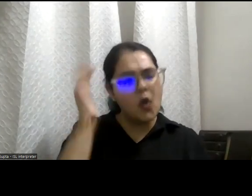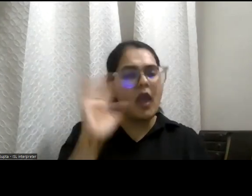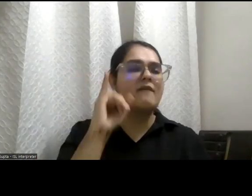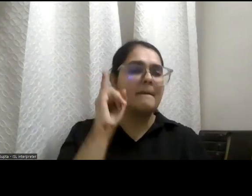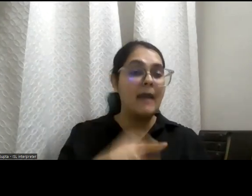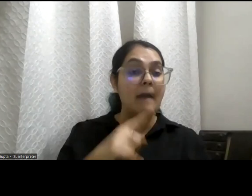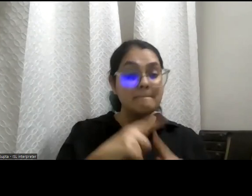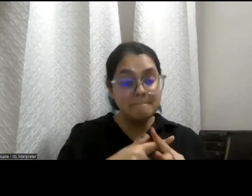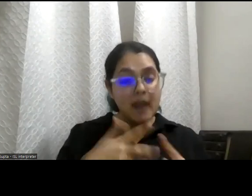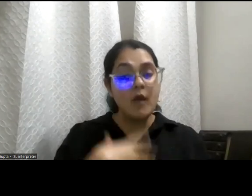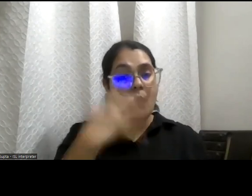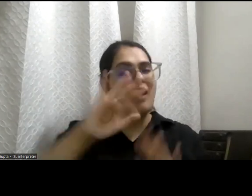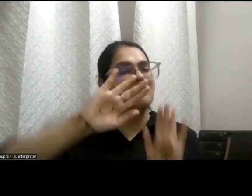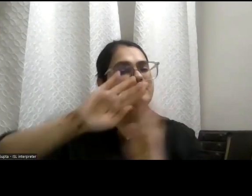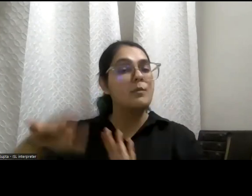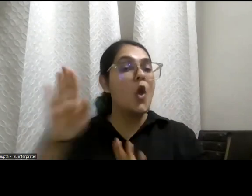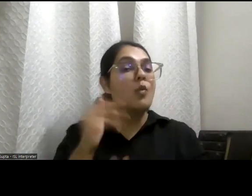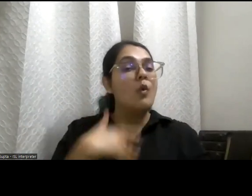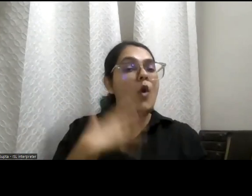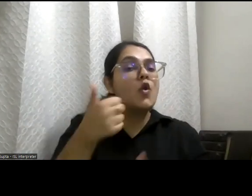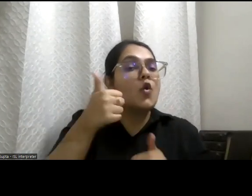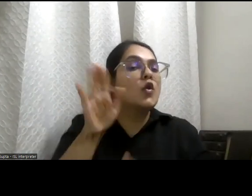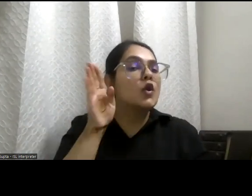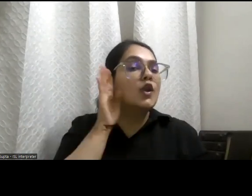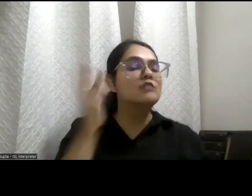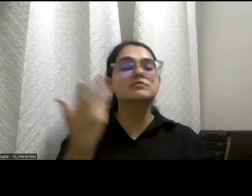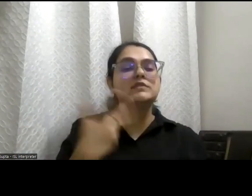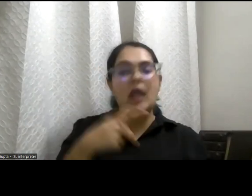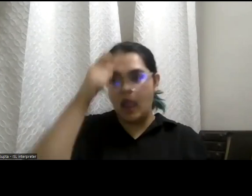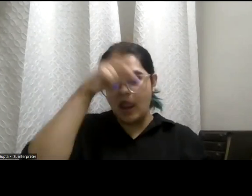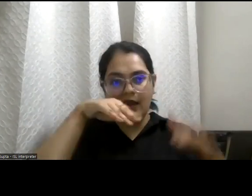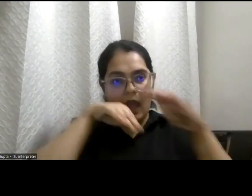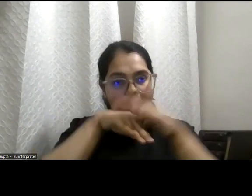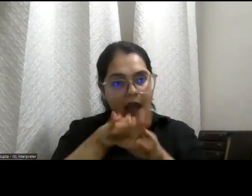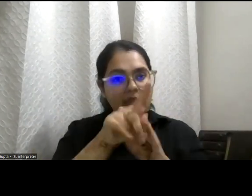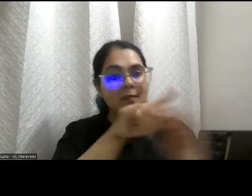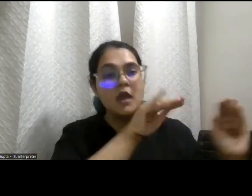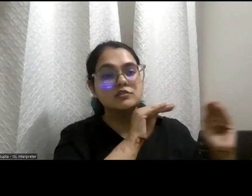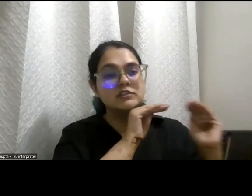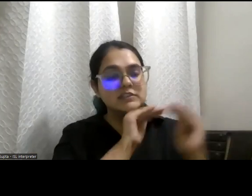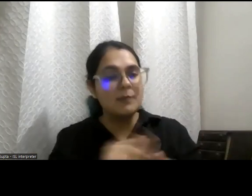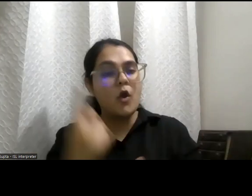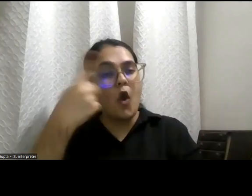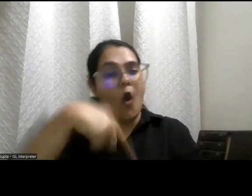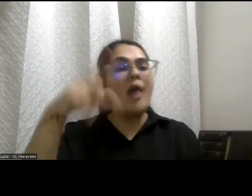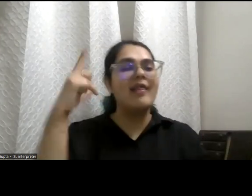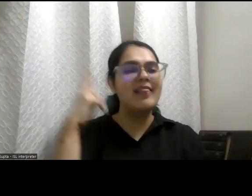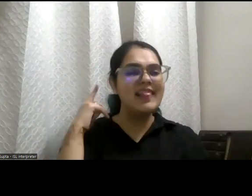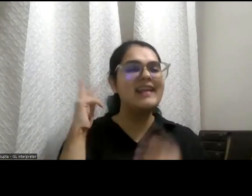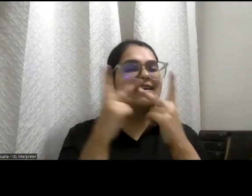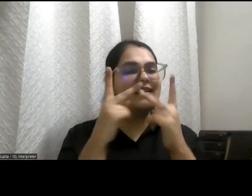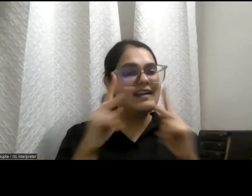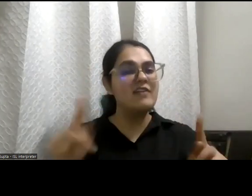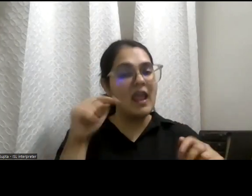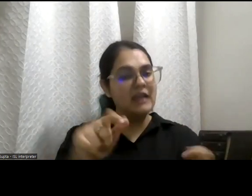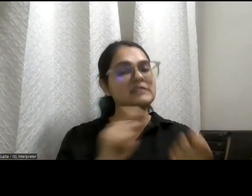Now, the good news is that in last couple of years, at least in India, I can see with the support of all the stakeholders, this thing